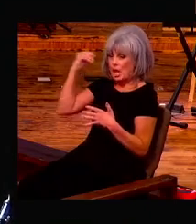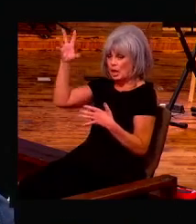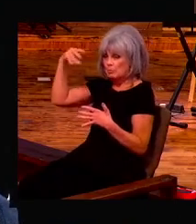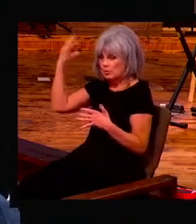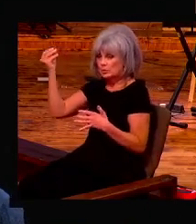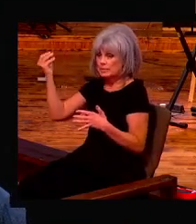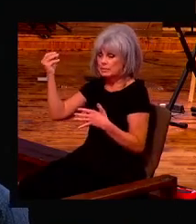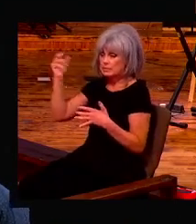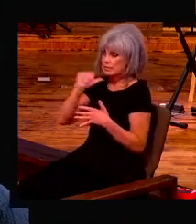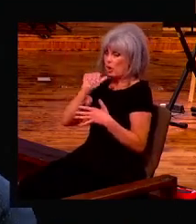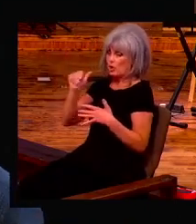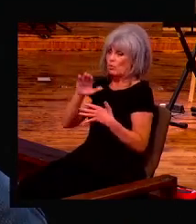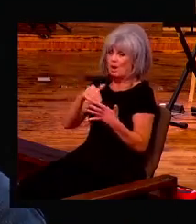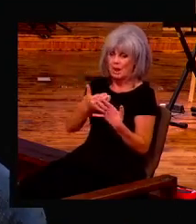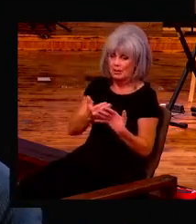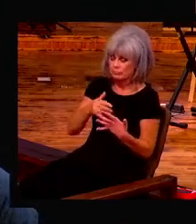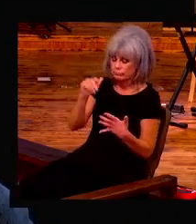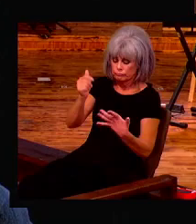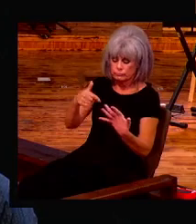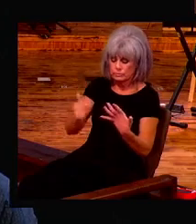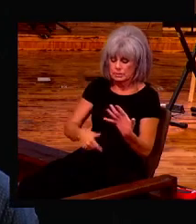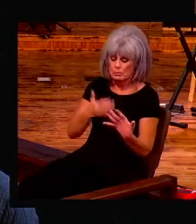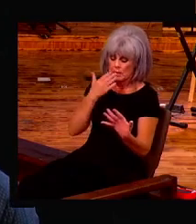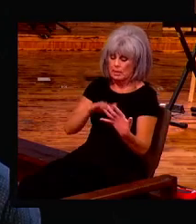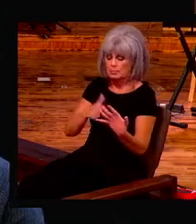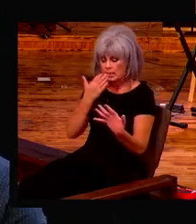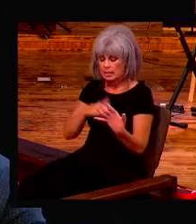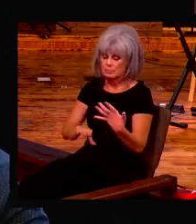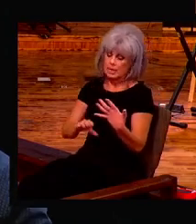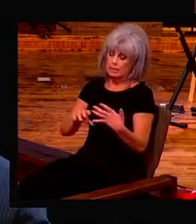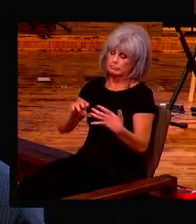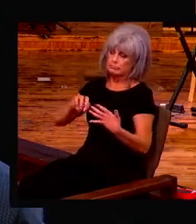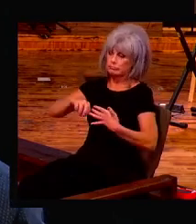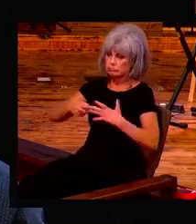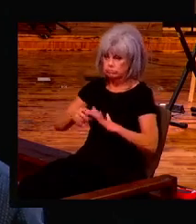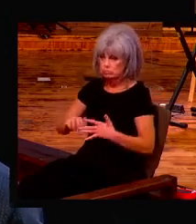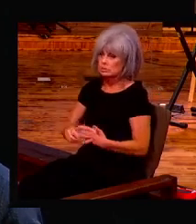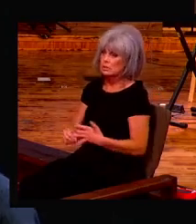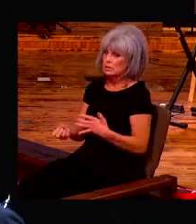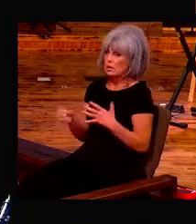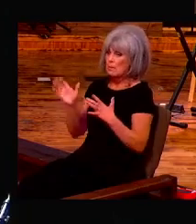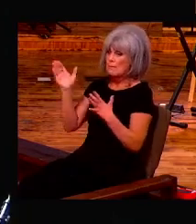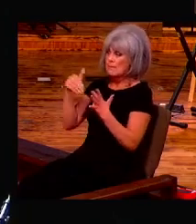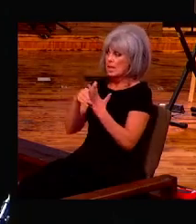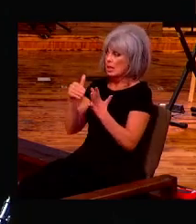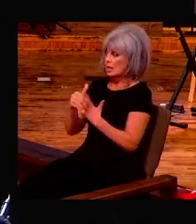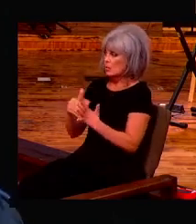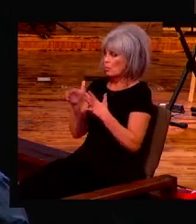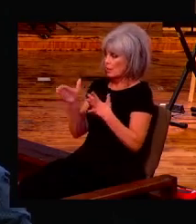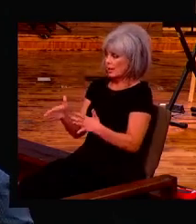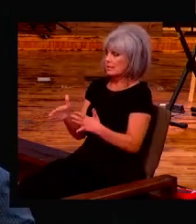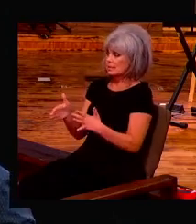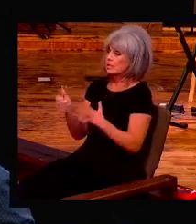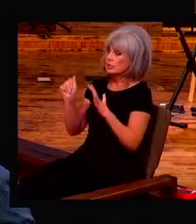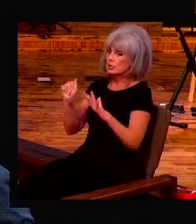without oxygen? Is she still alive? There's a million ways that thing could have went south.